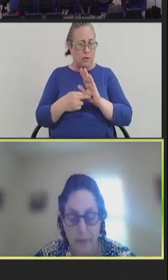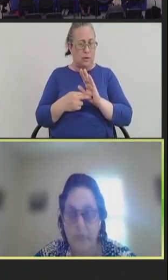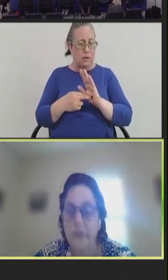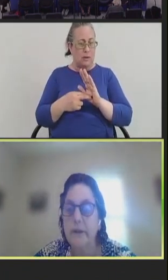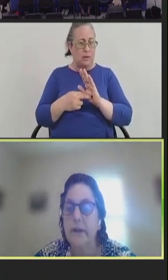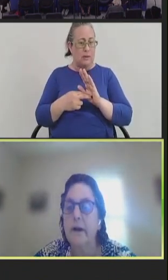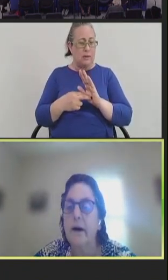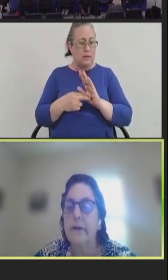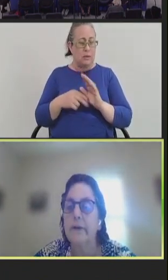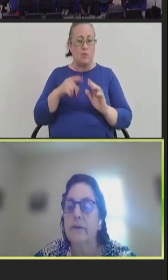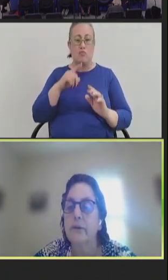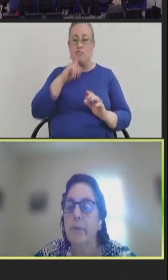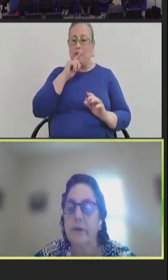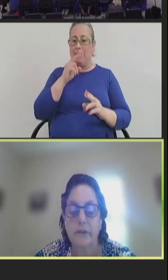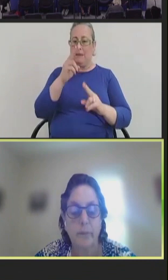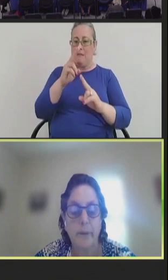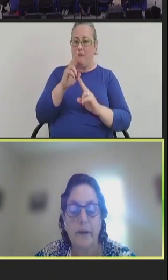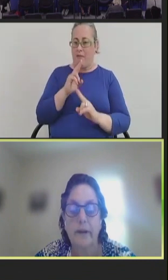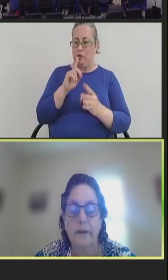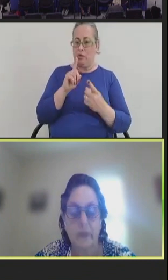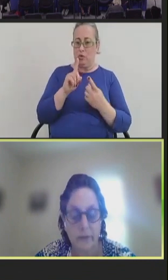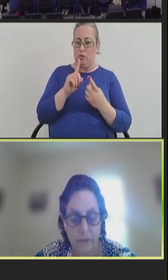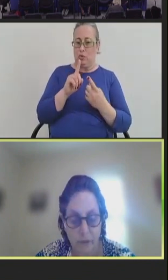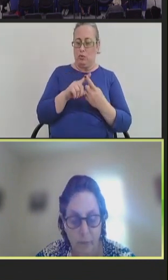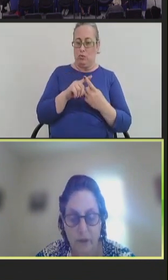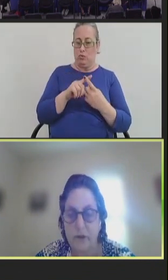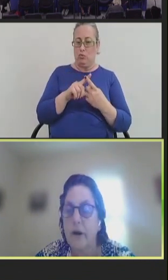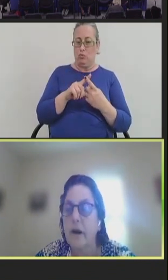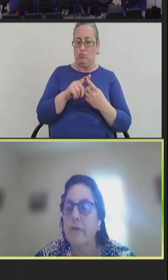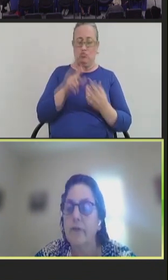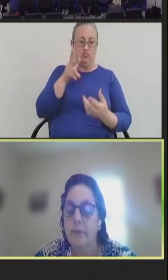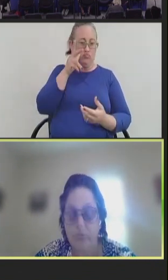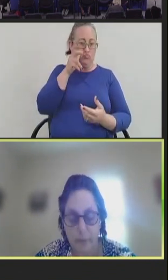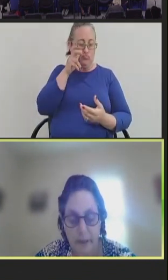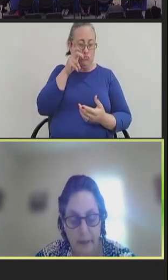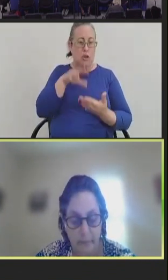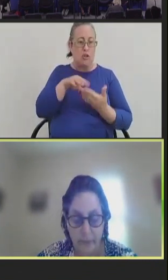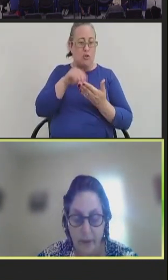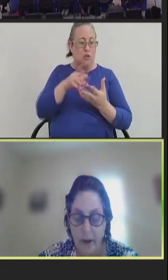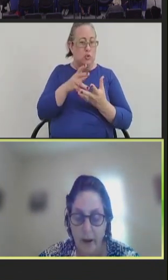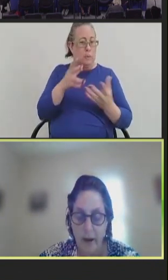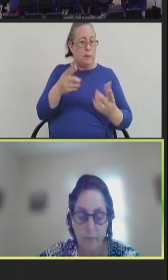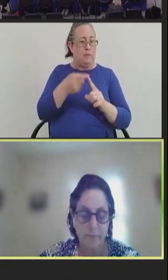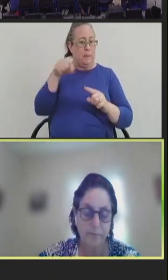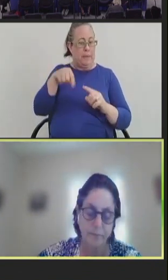it's been really an honor to participate and learn so much from this meeting.